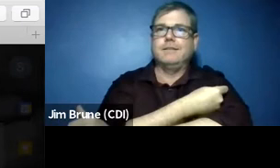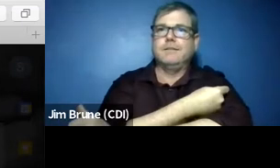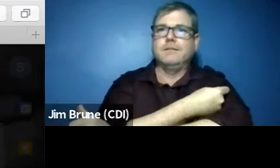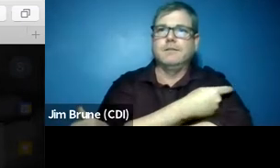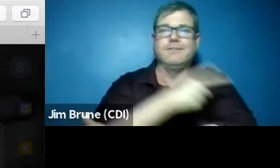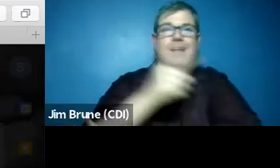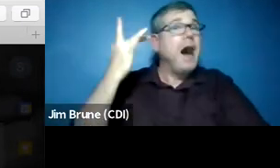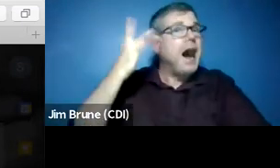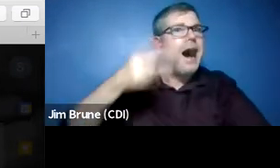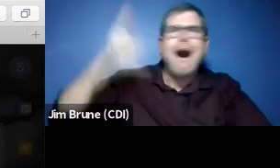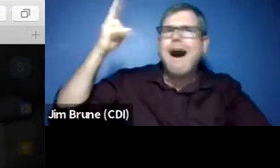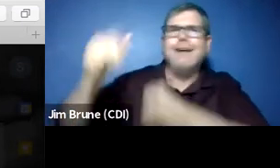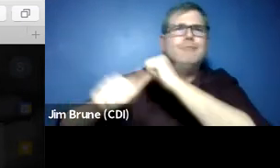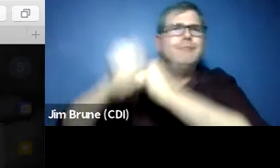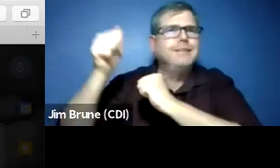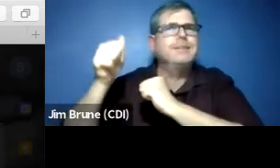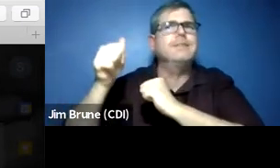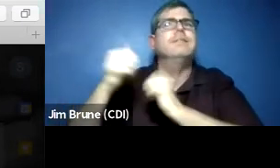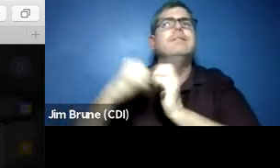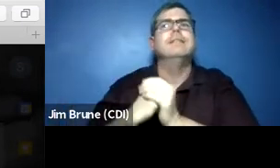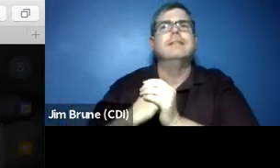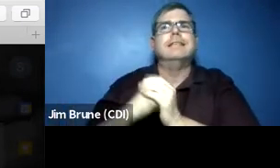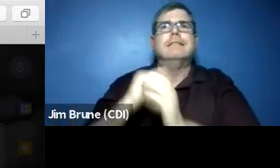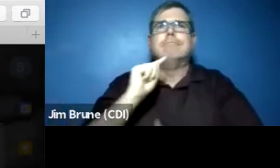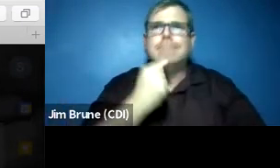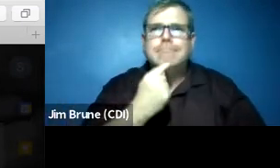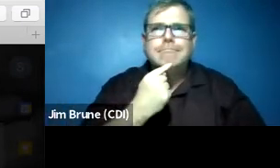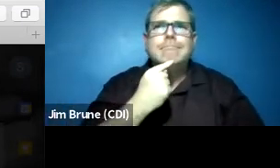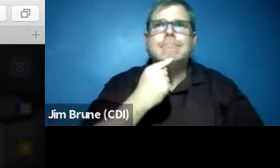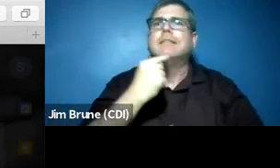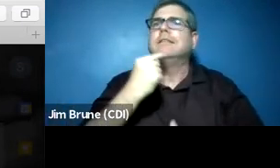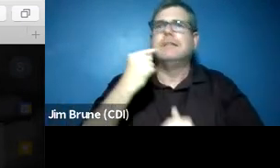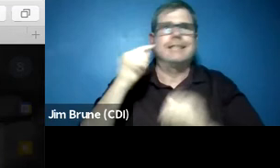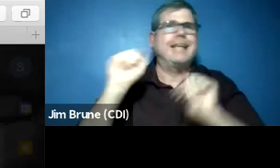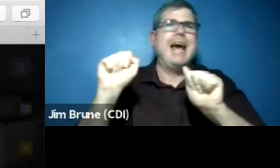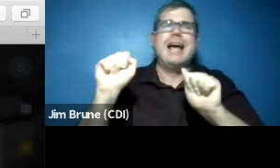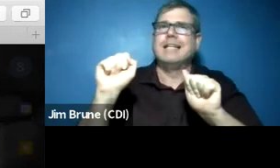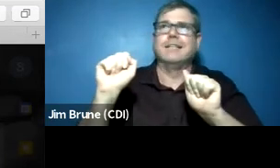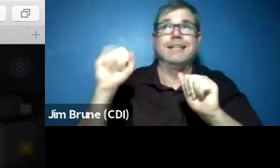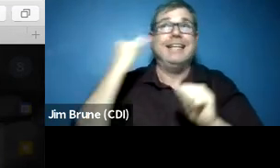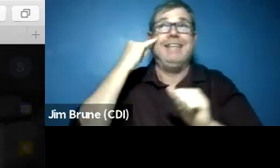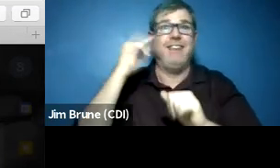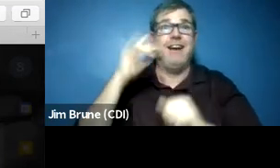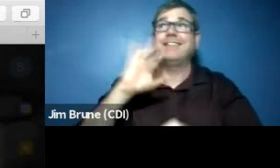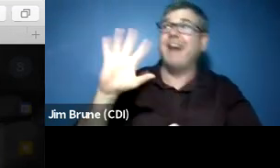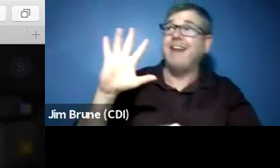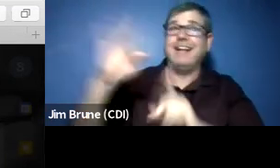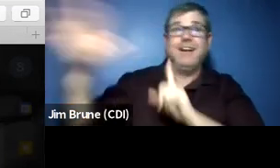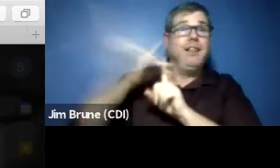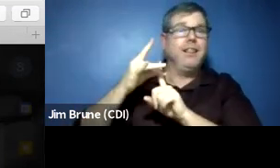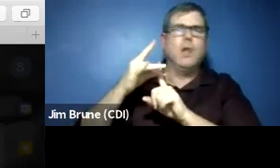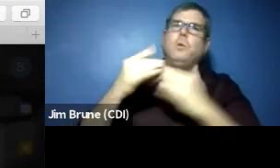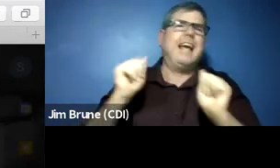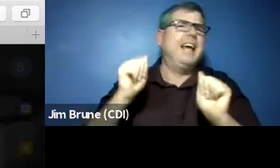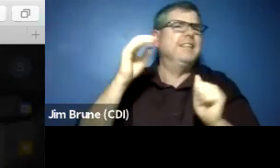risk of severe illness or death from COVID-19. So they have been prioritized to get the